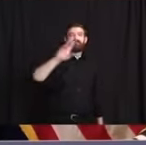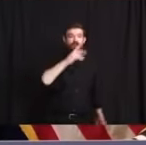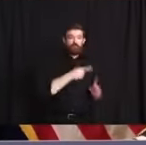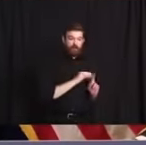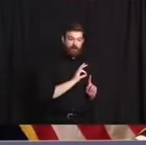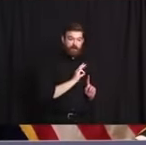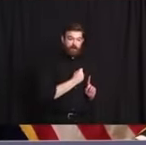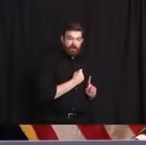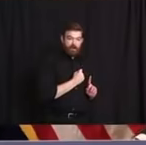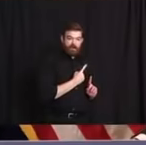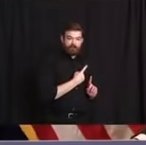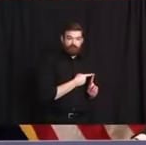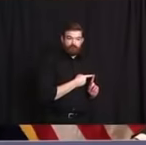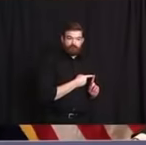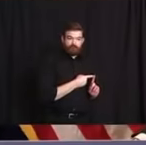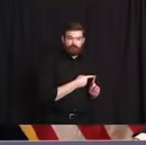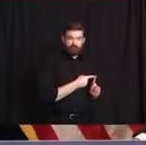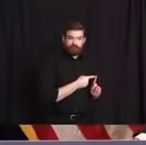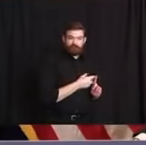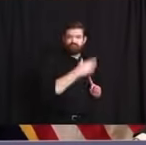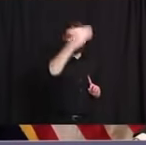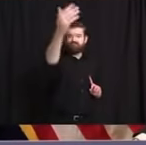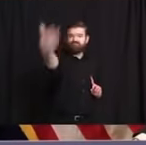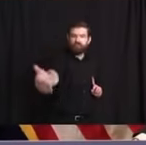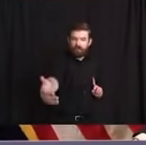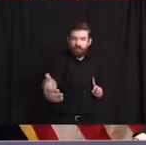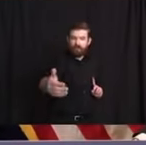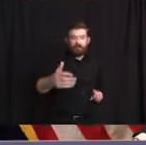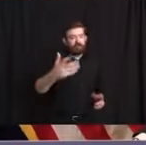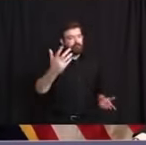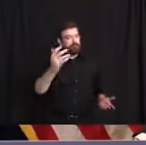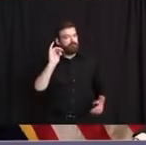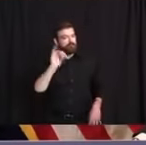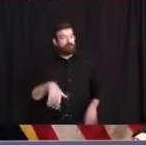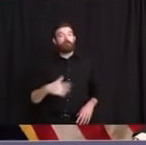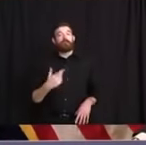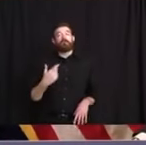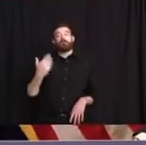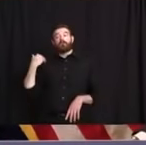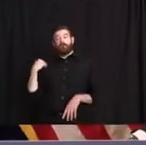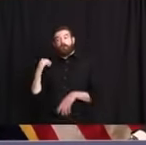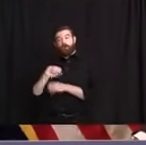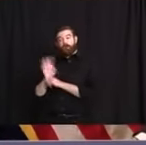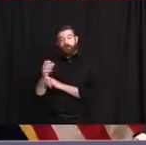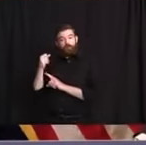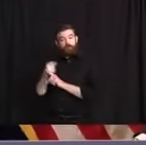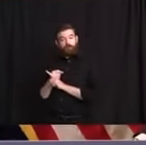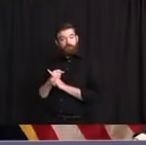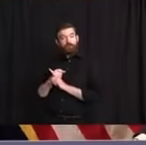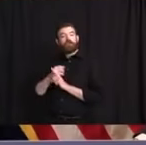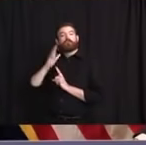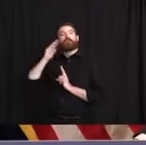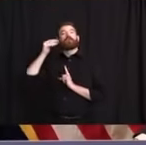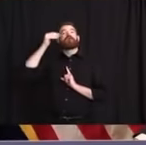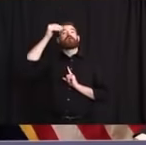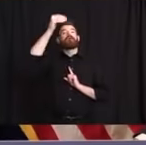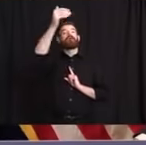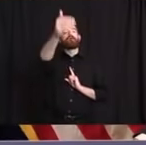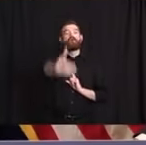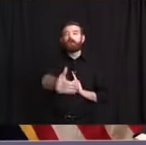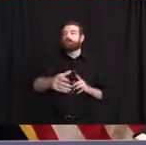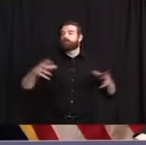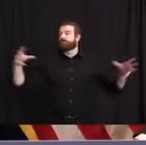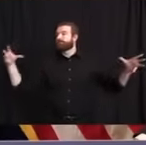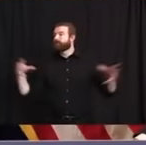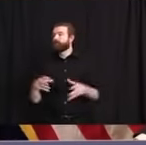comprehensive, head-to-toe postmortem. We have to do that as a country. I think that's even more urgent, but I guarantee you we're going to